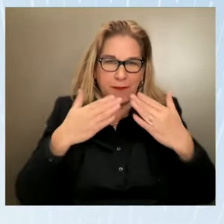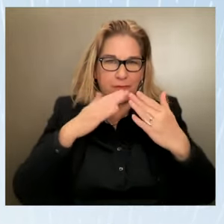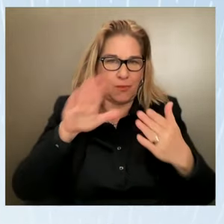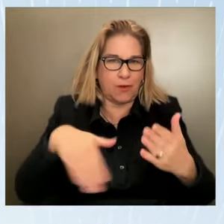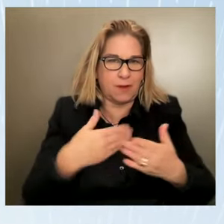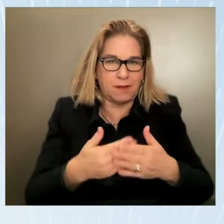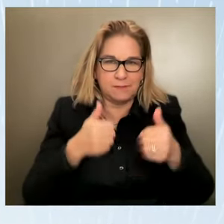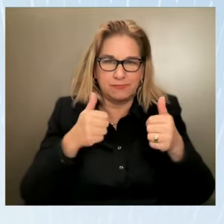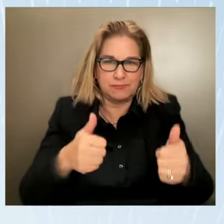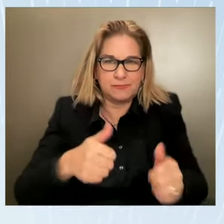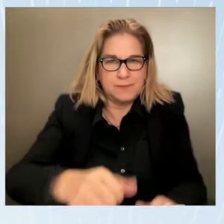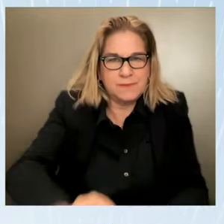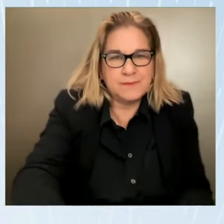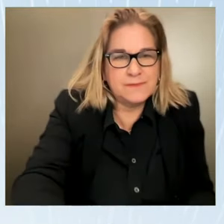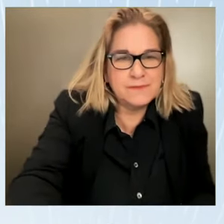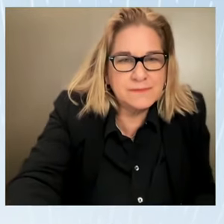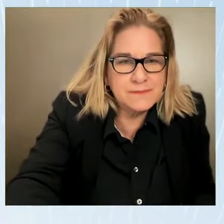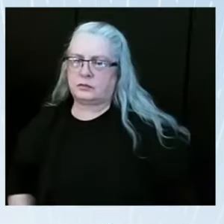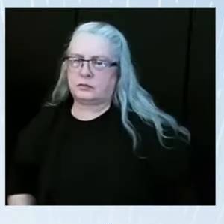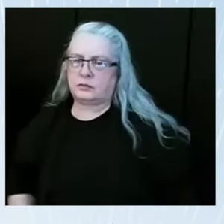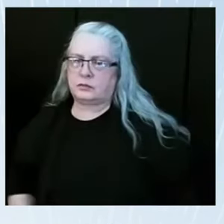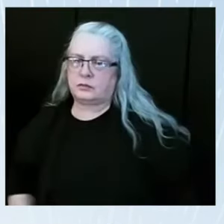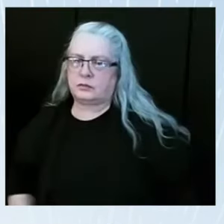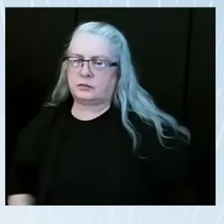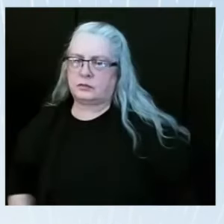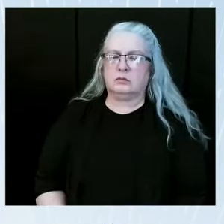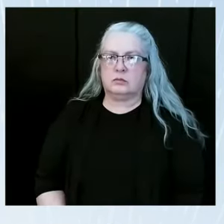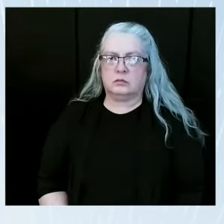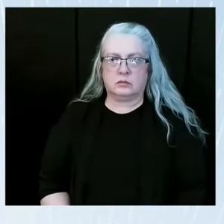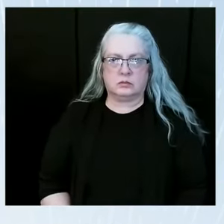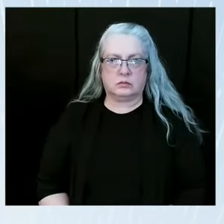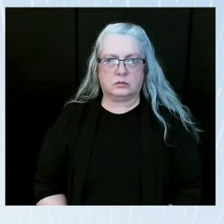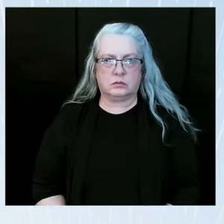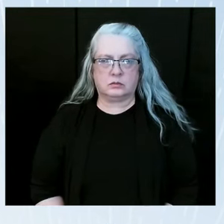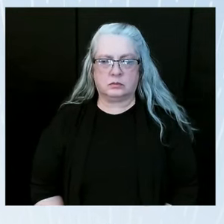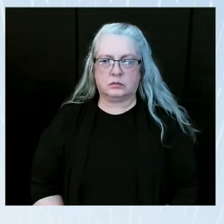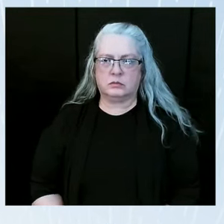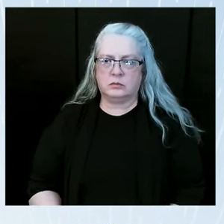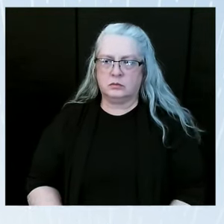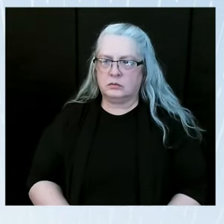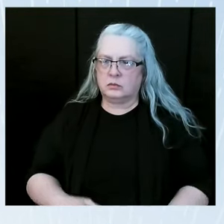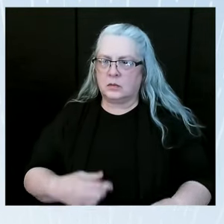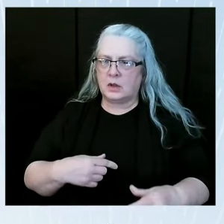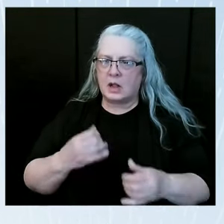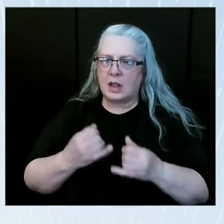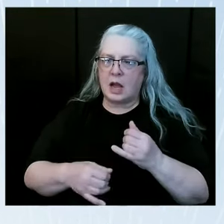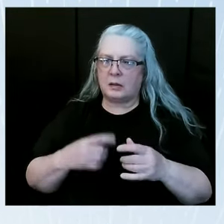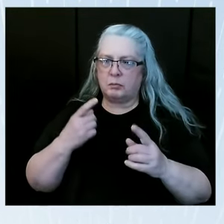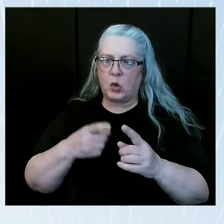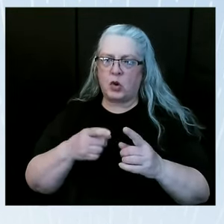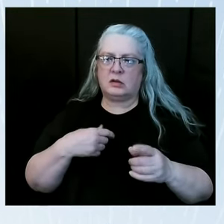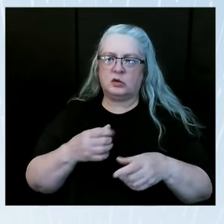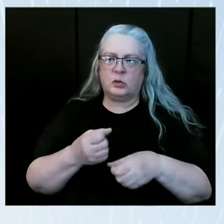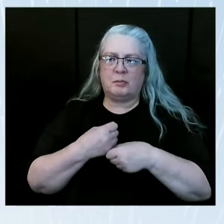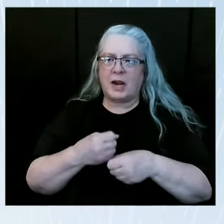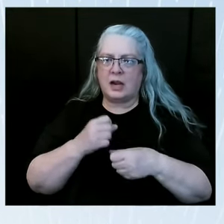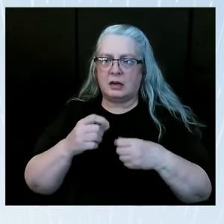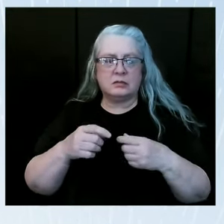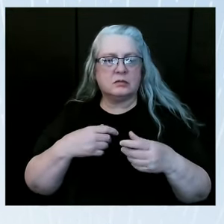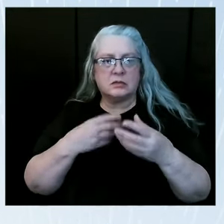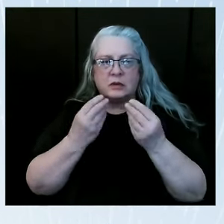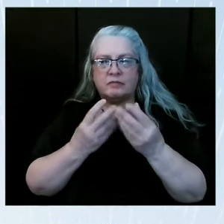footstomp the last point that you made about the importance of information sharing in all sorts of ways across the